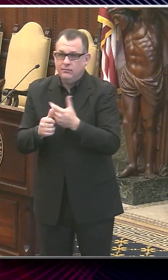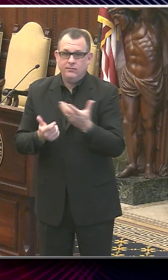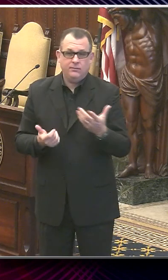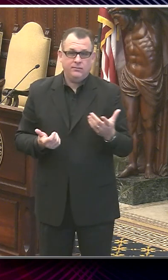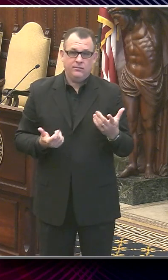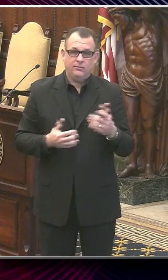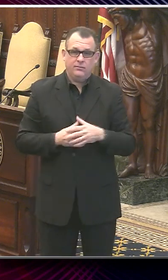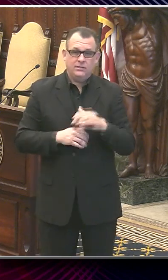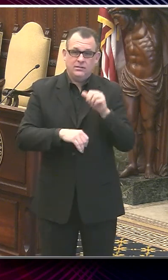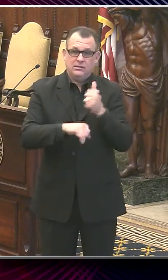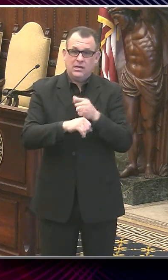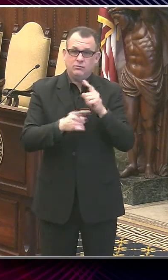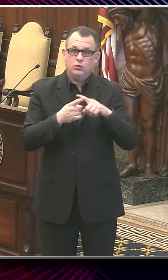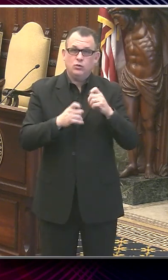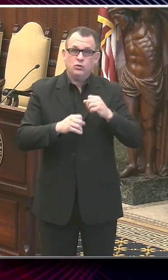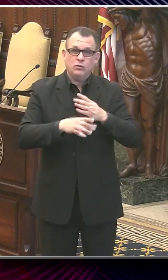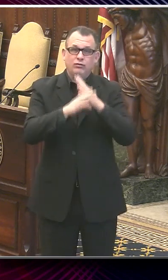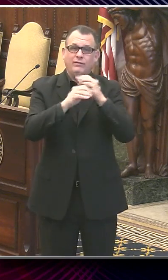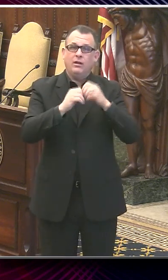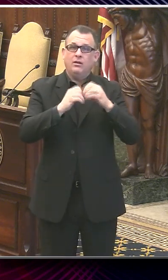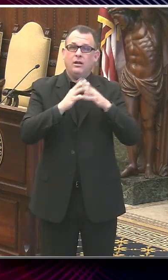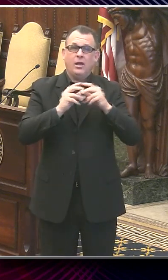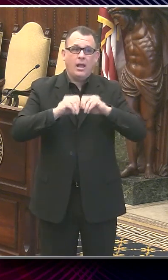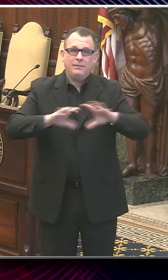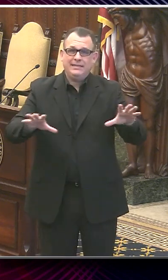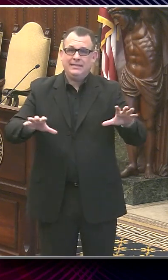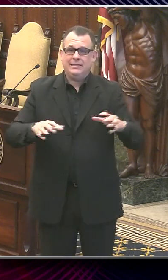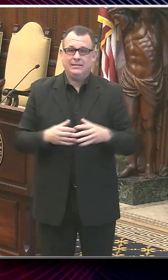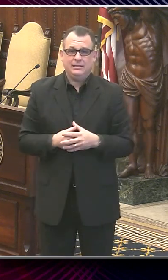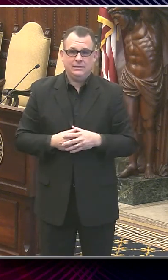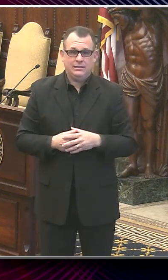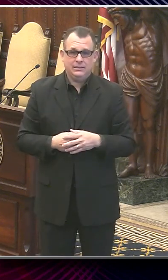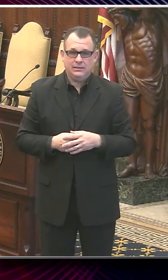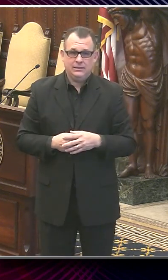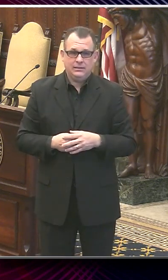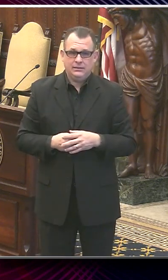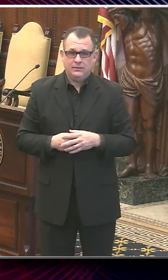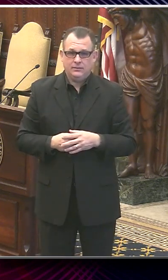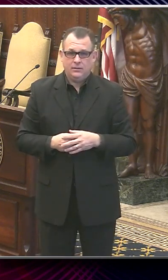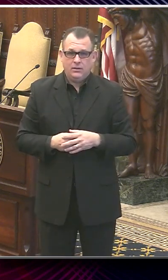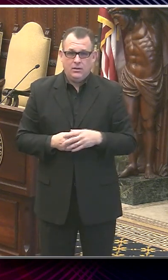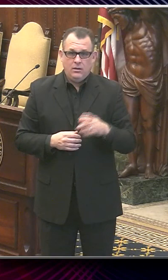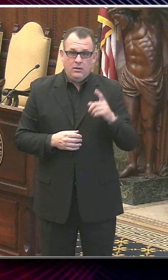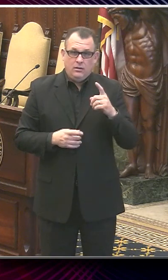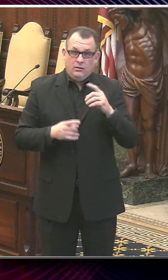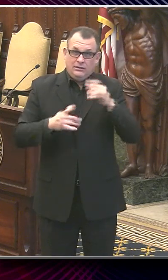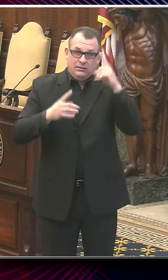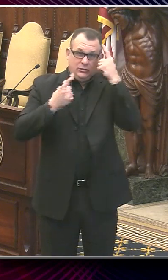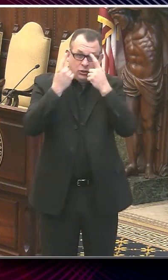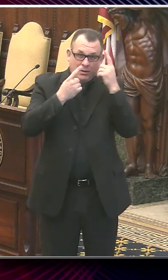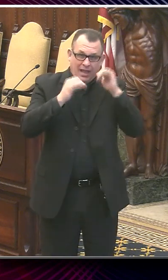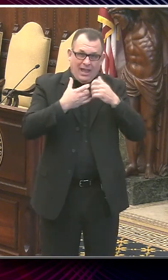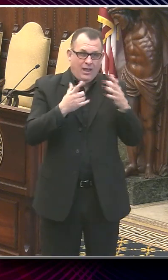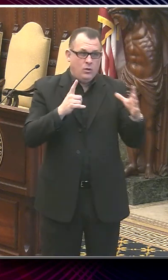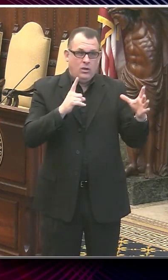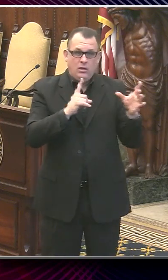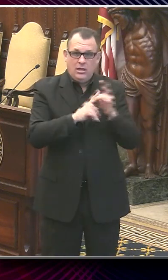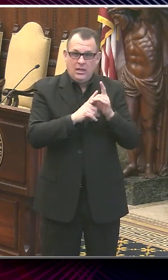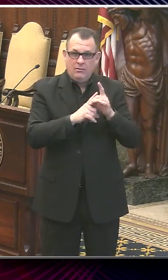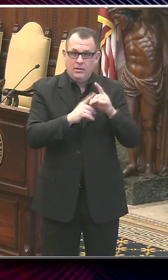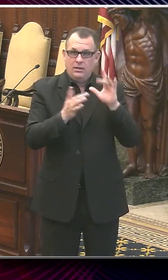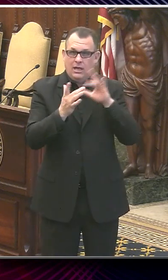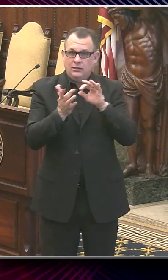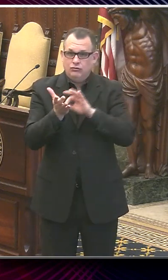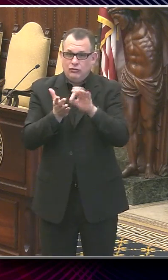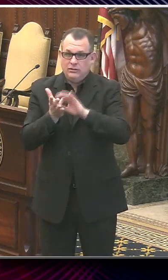designed to prevent spread when you have a first case. The contact tracing is not a study to determine how a person got infected. So the contact tracing information was always useful